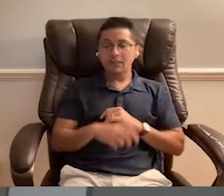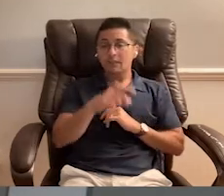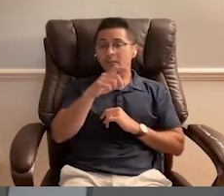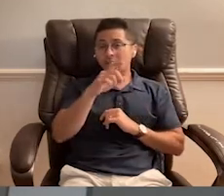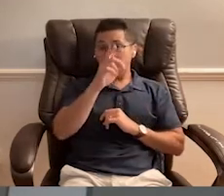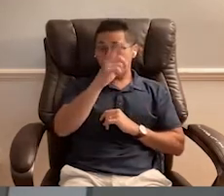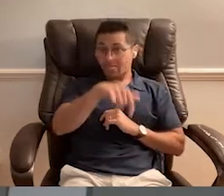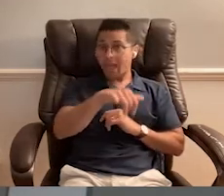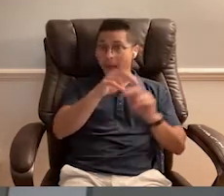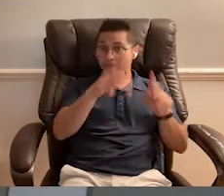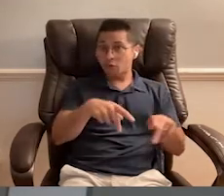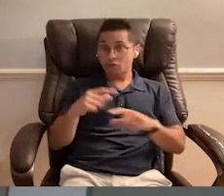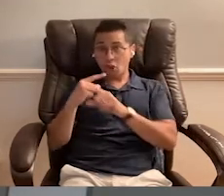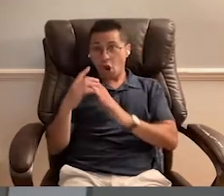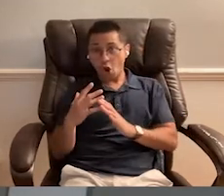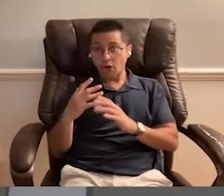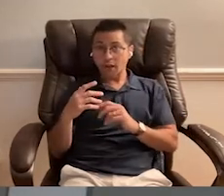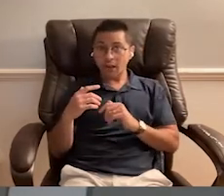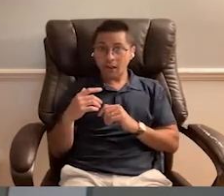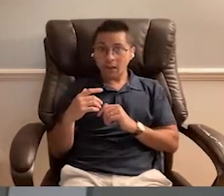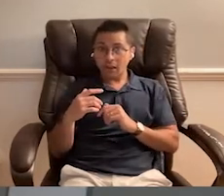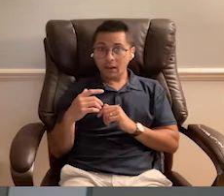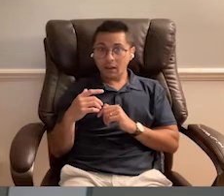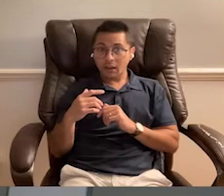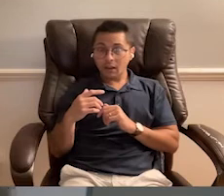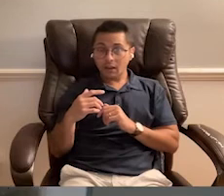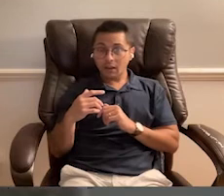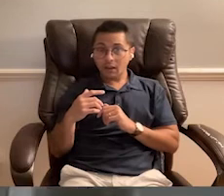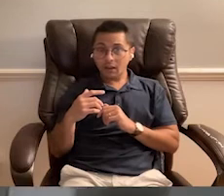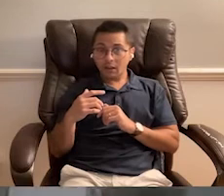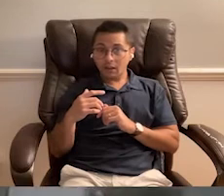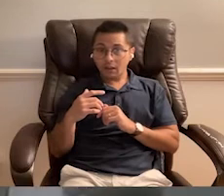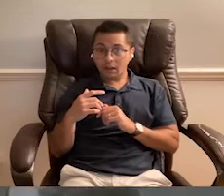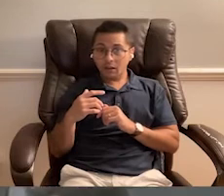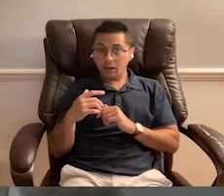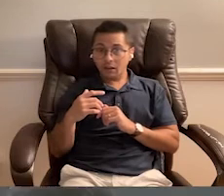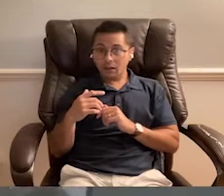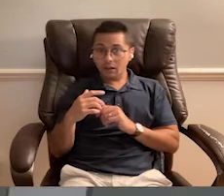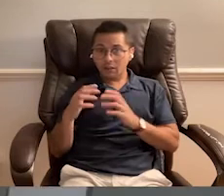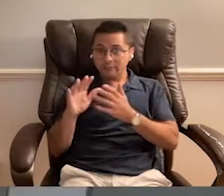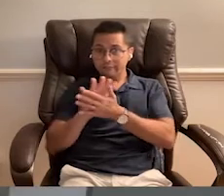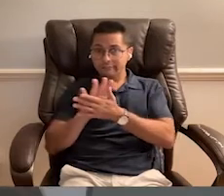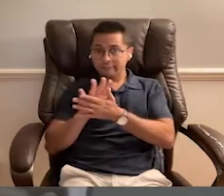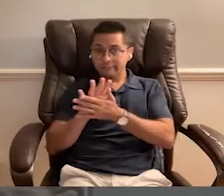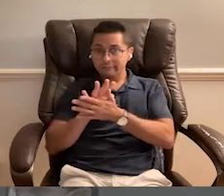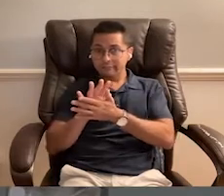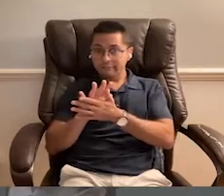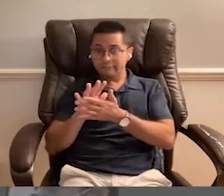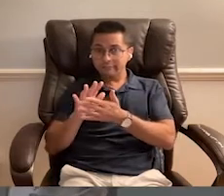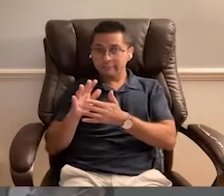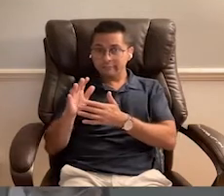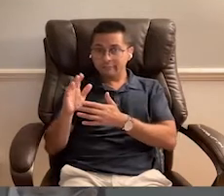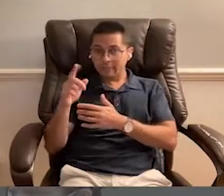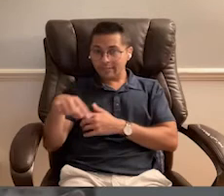reason is still out of state. Those persons that are the guardians are deemed by the court to stand in the shoes of